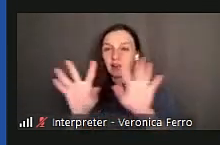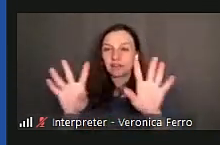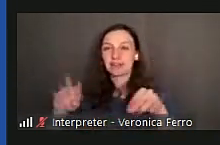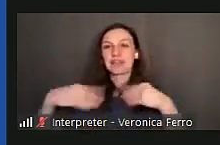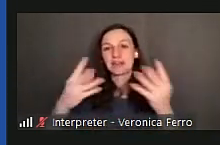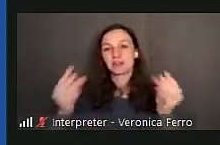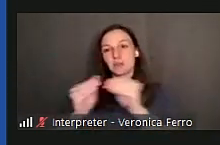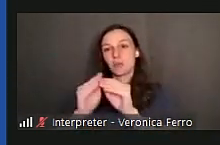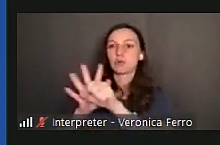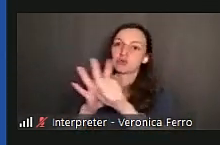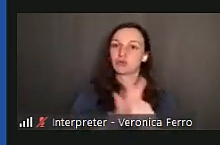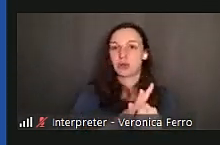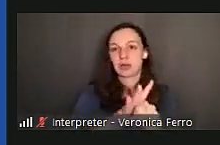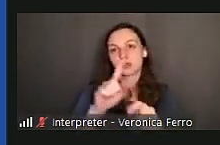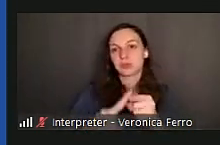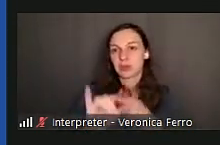now.